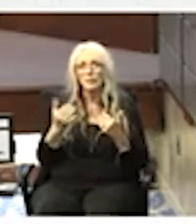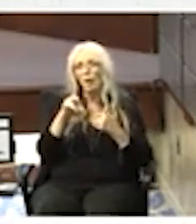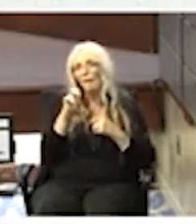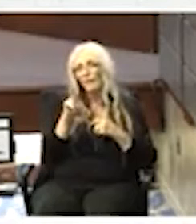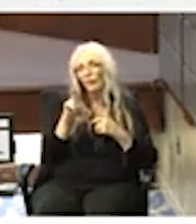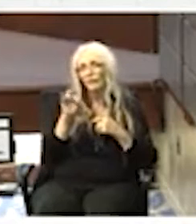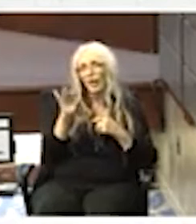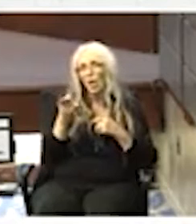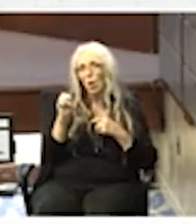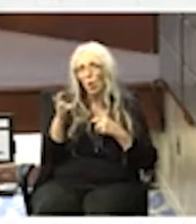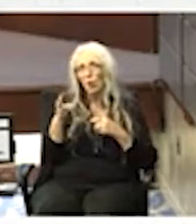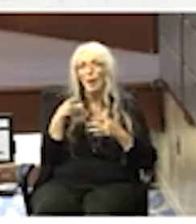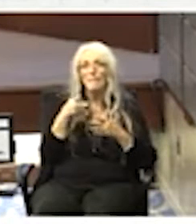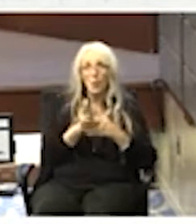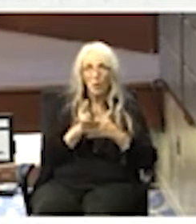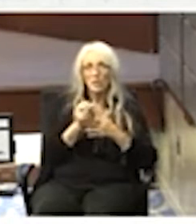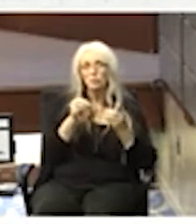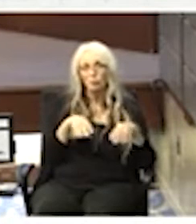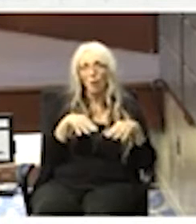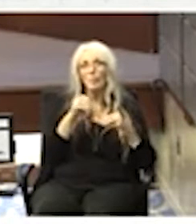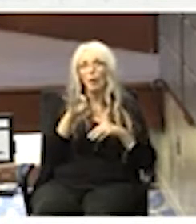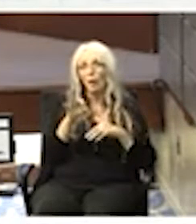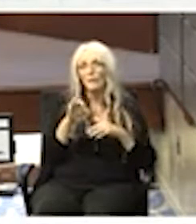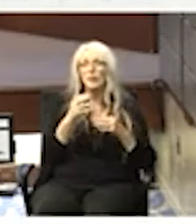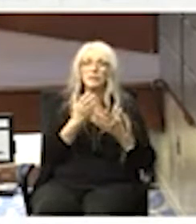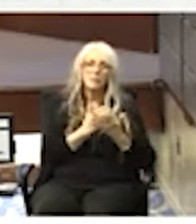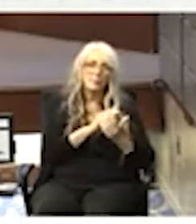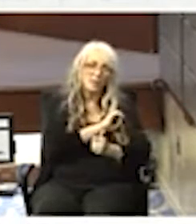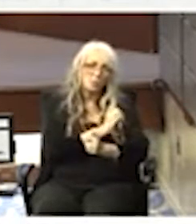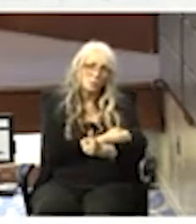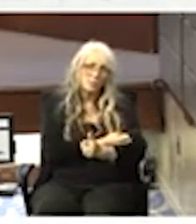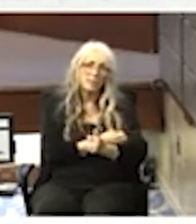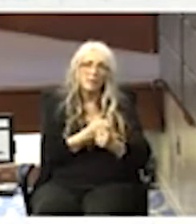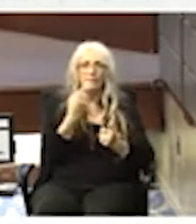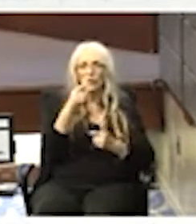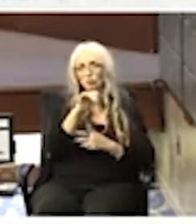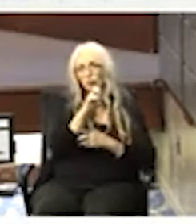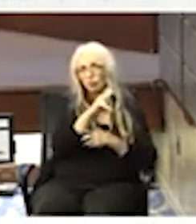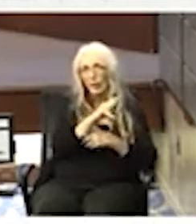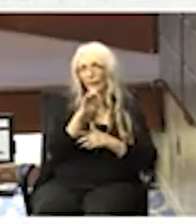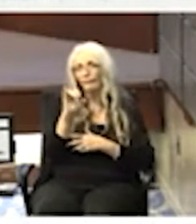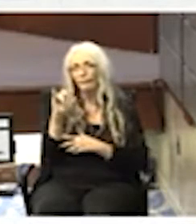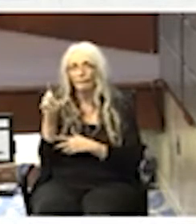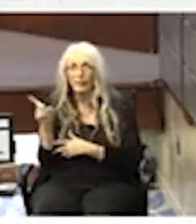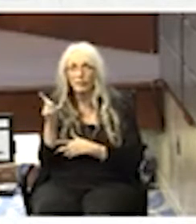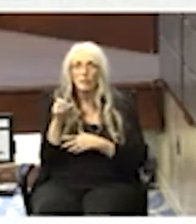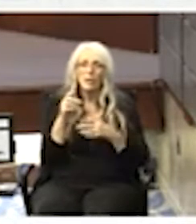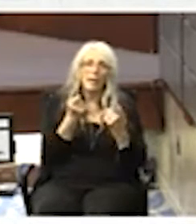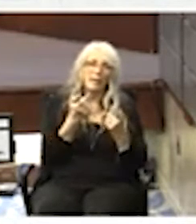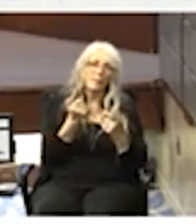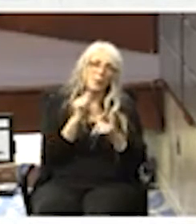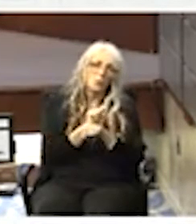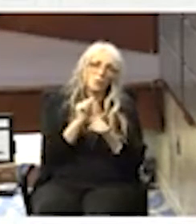a future drop-off. There will be some energy spent to enhance the existing track and field. We're going to do a little bit of work